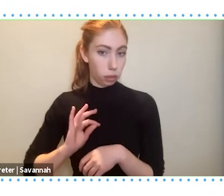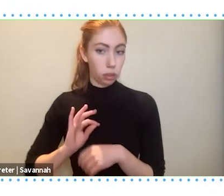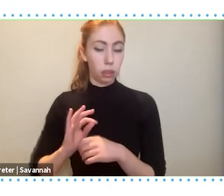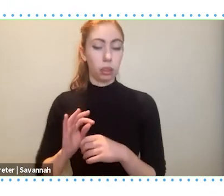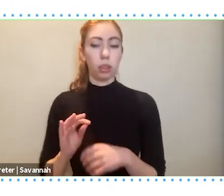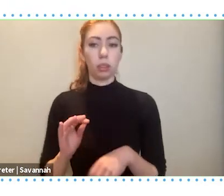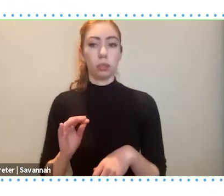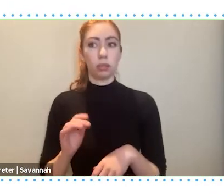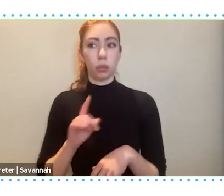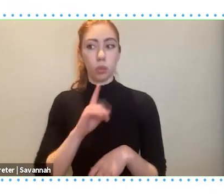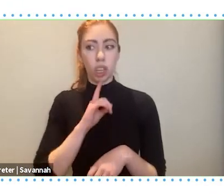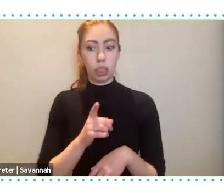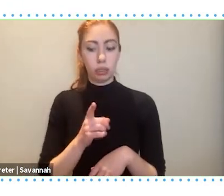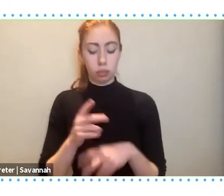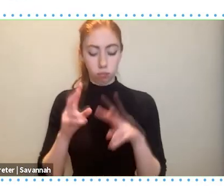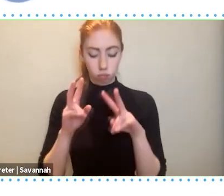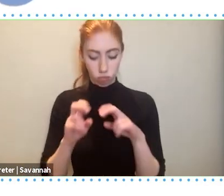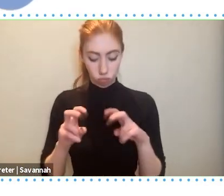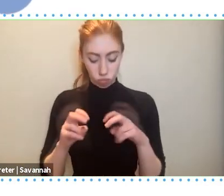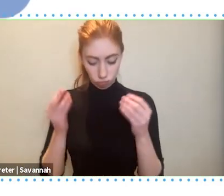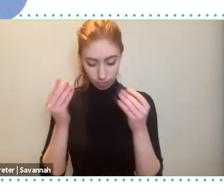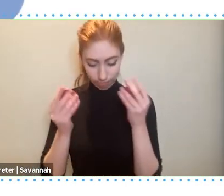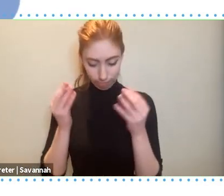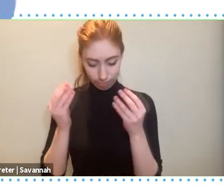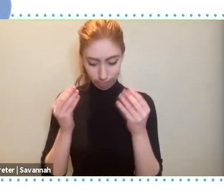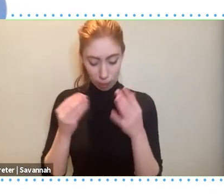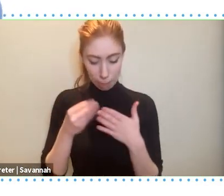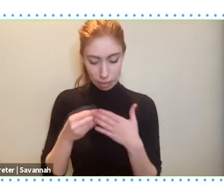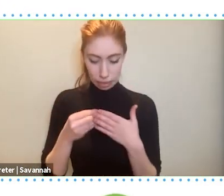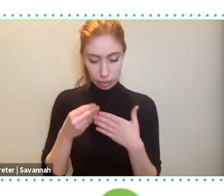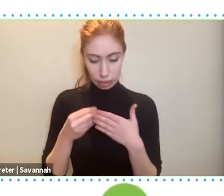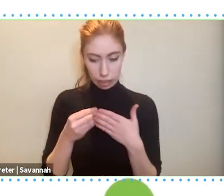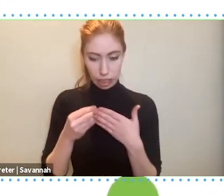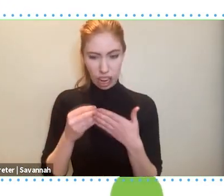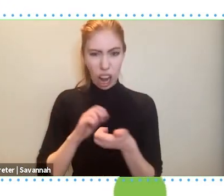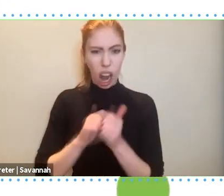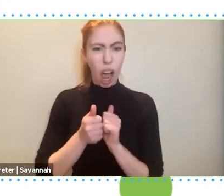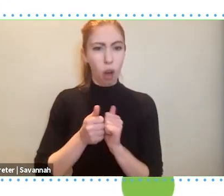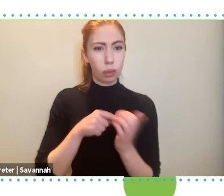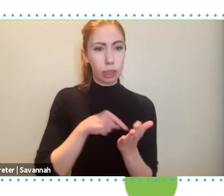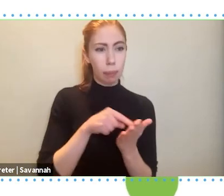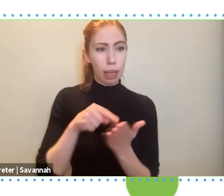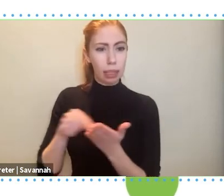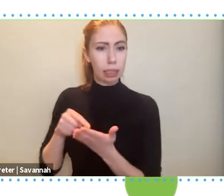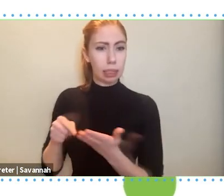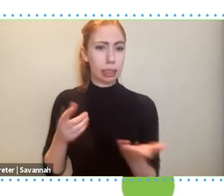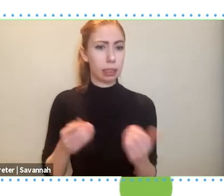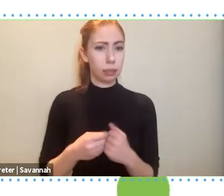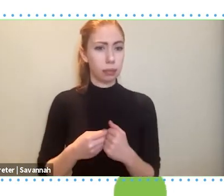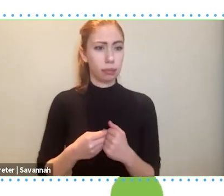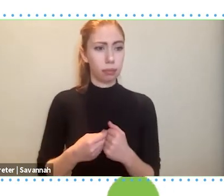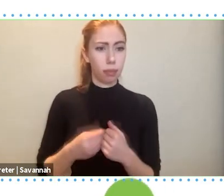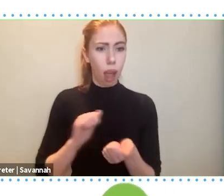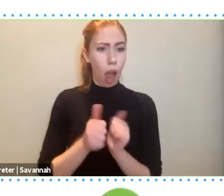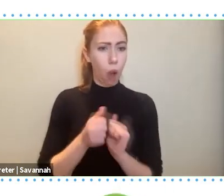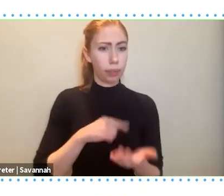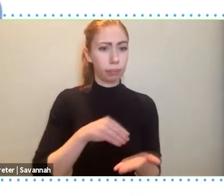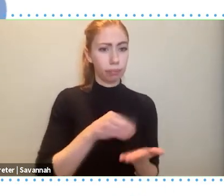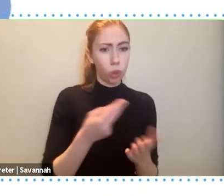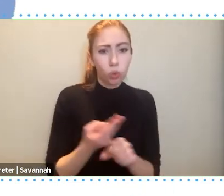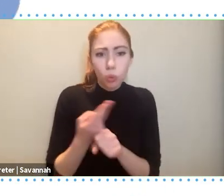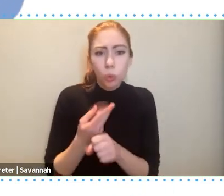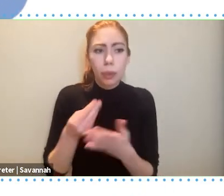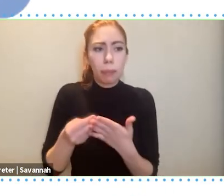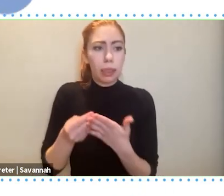making, allowing money to be spent as it needs to be. And there is lots of precedent for this, like Canada Council's